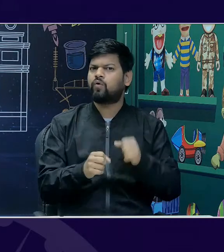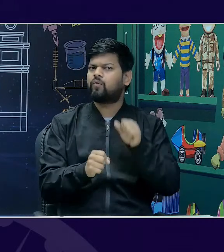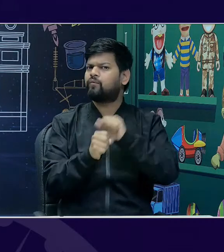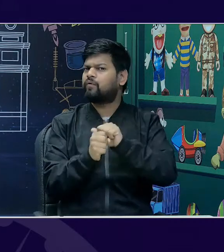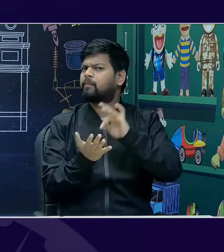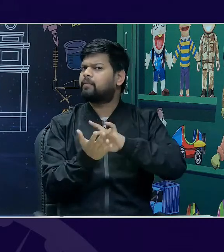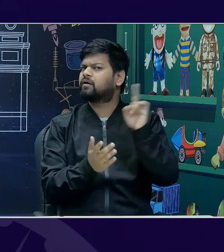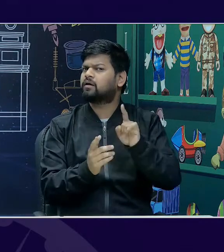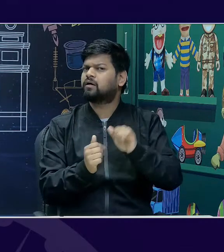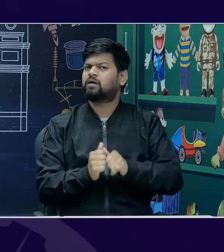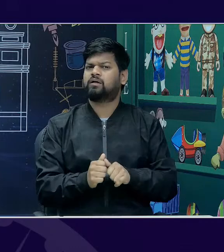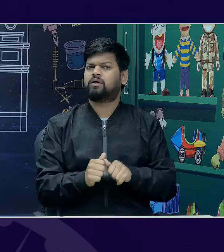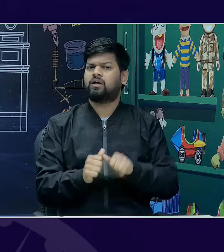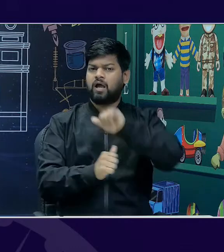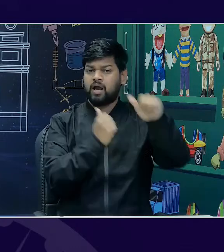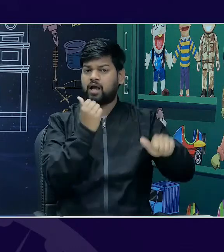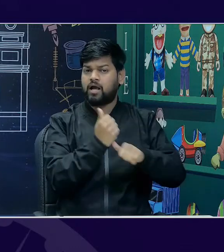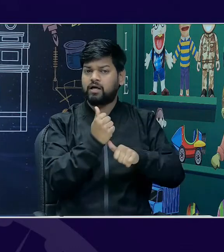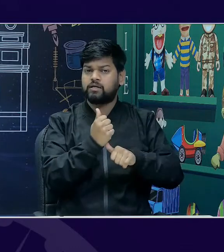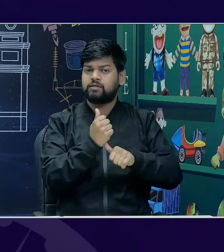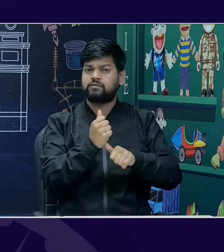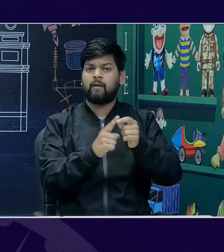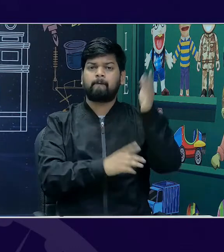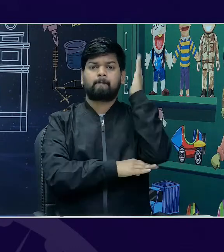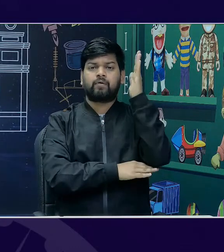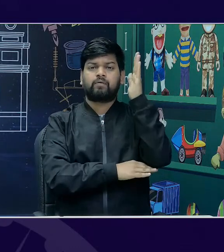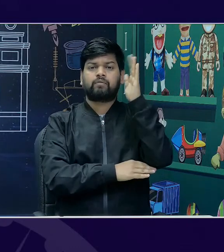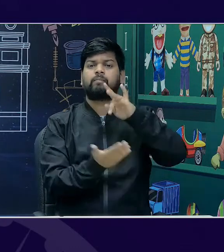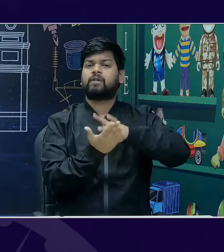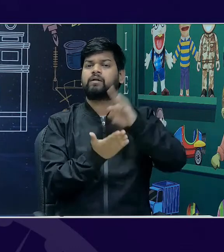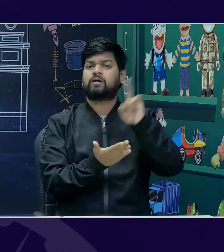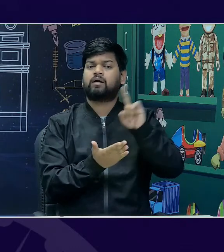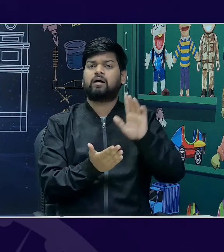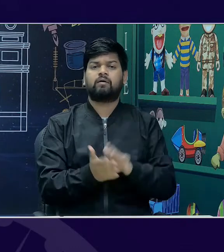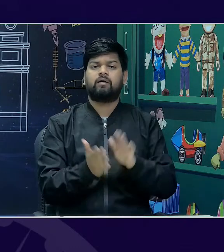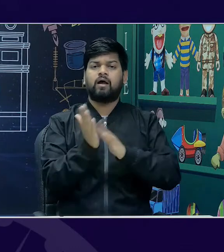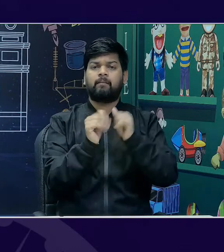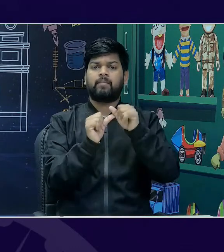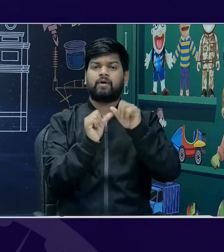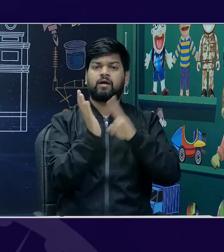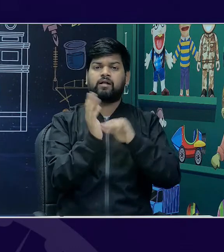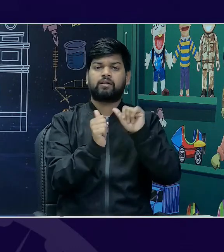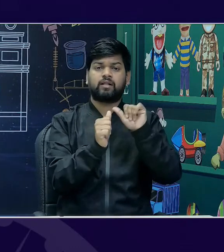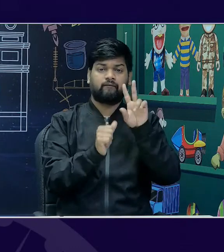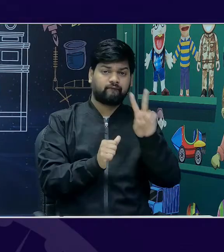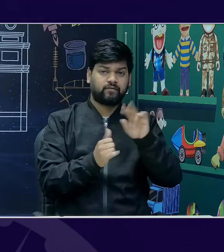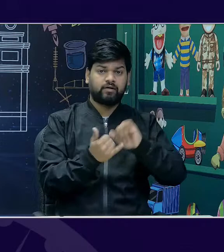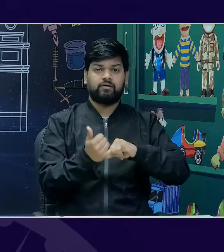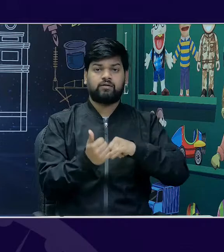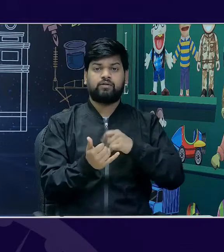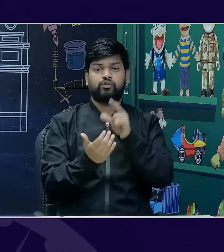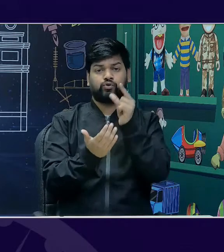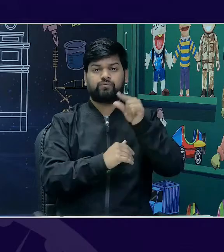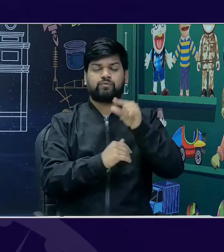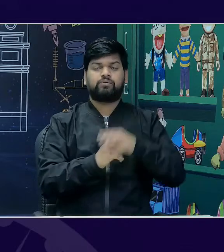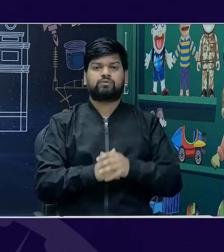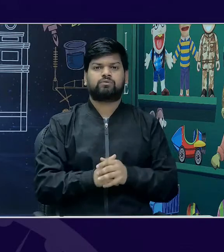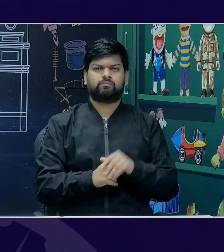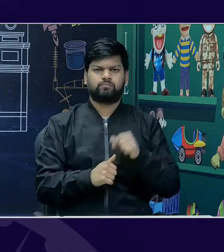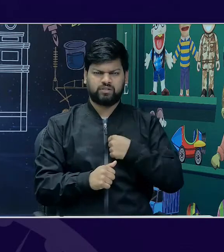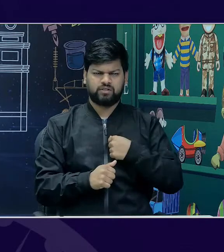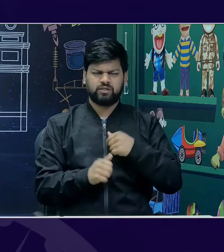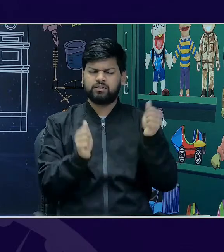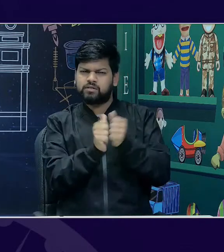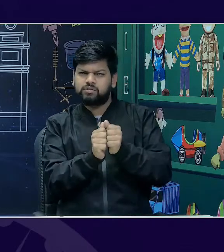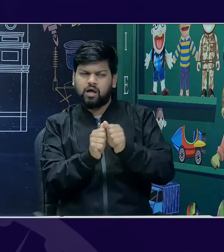professor of economics at Manav Rachna University. And besides me, the screen is being shared by our sign language